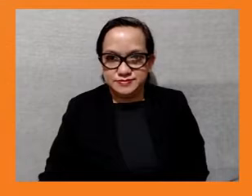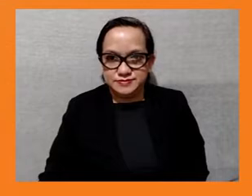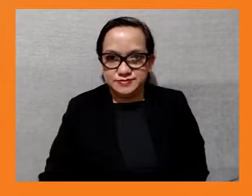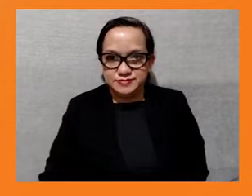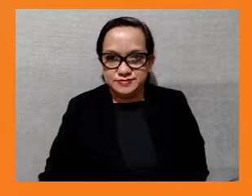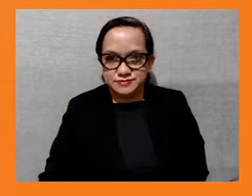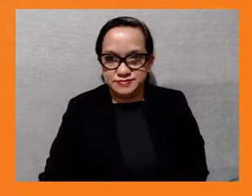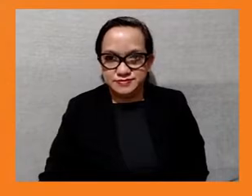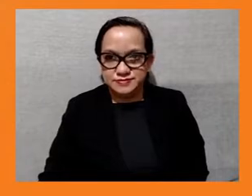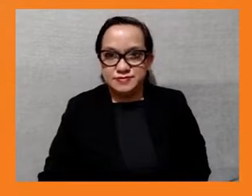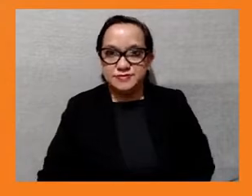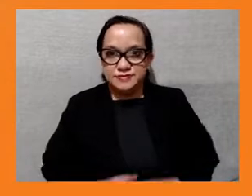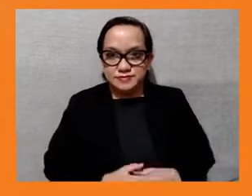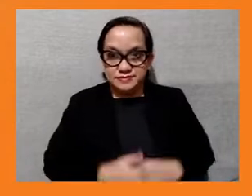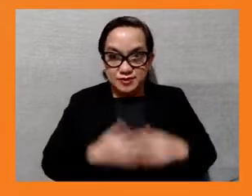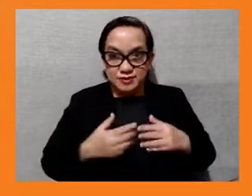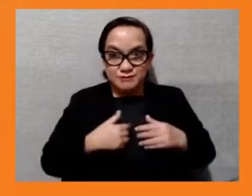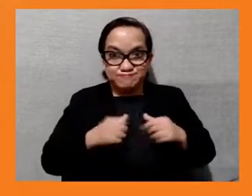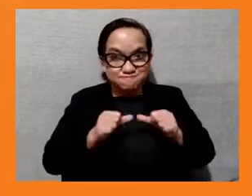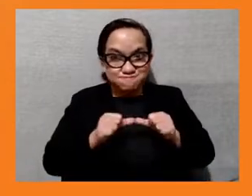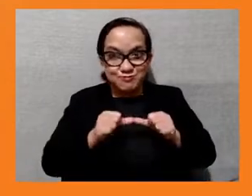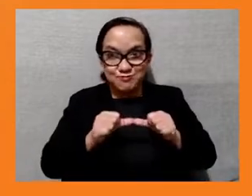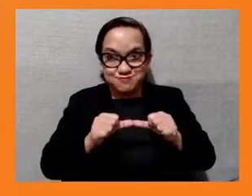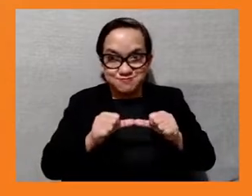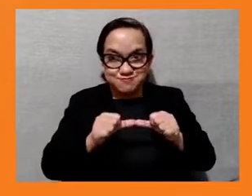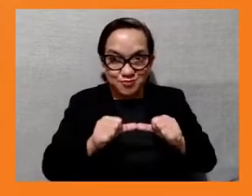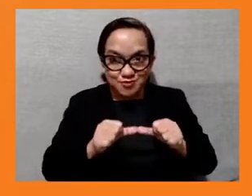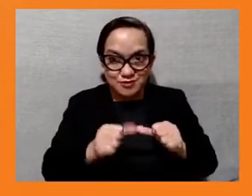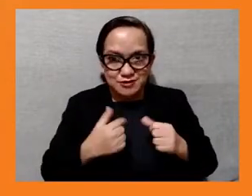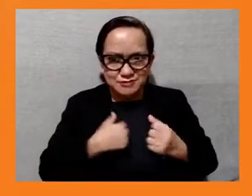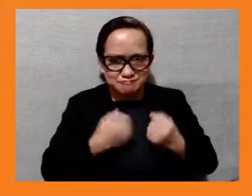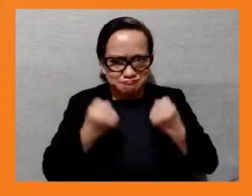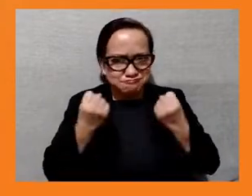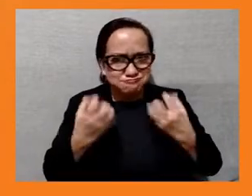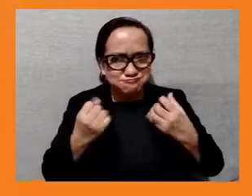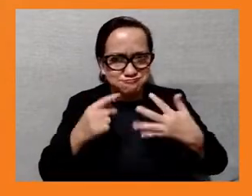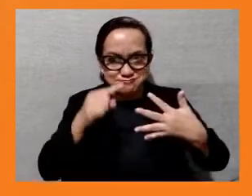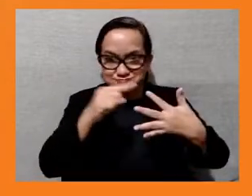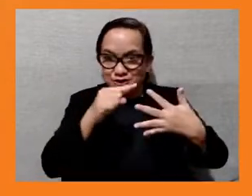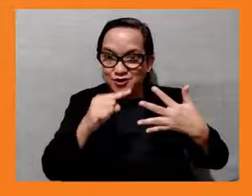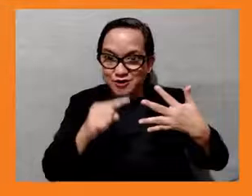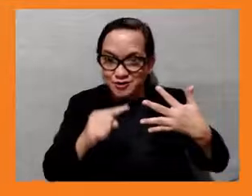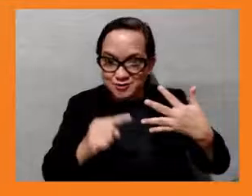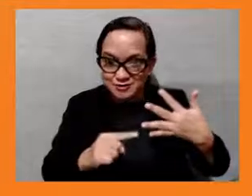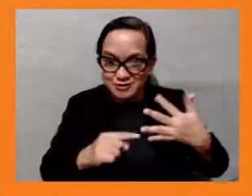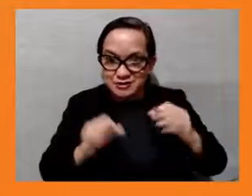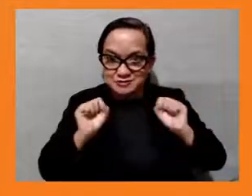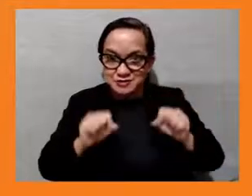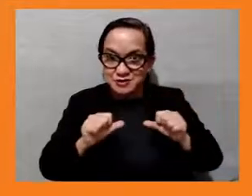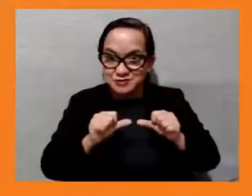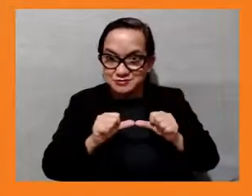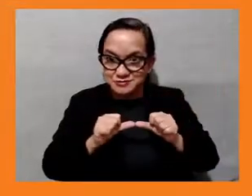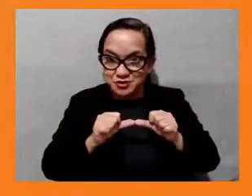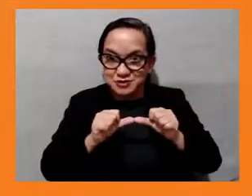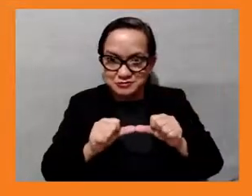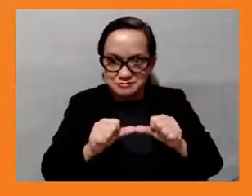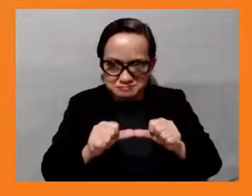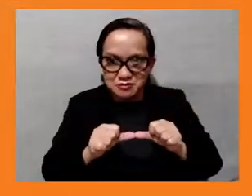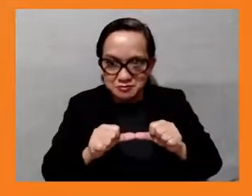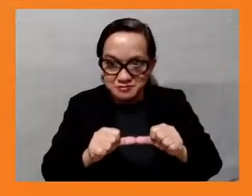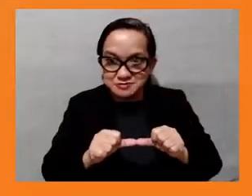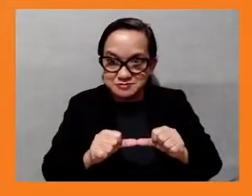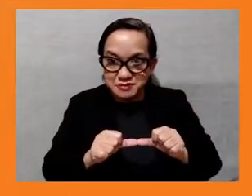distributed, they are not unionized, but it's very important that there's a system of grievance handling.